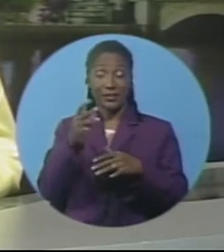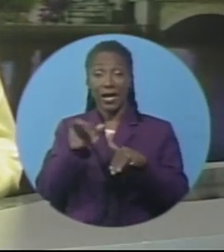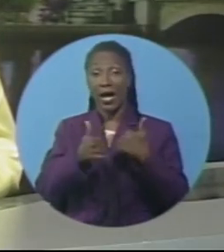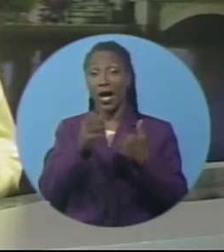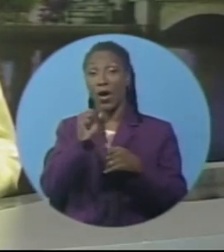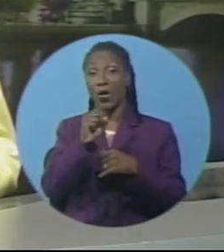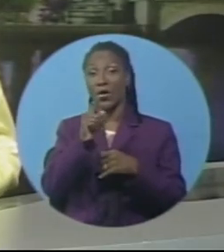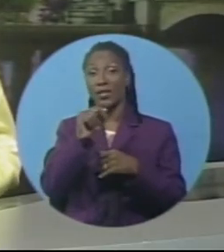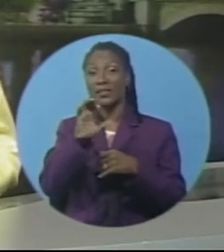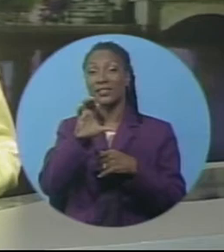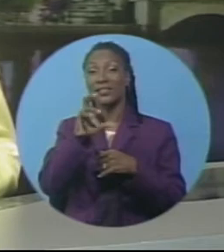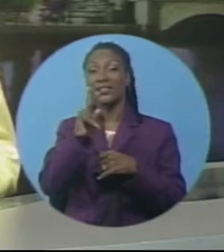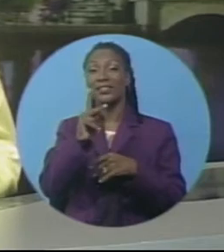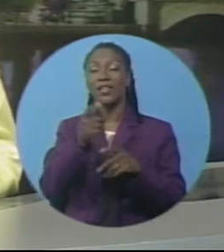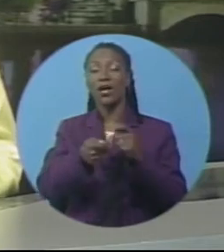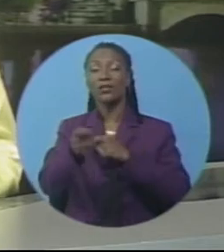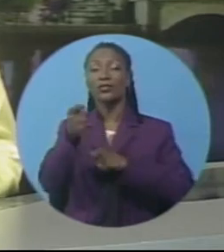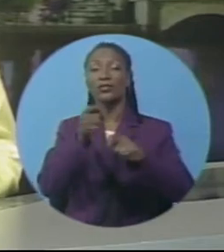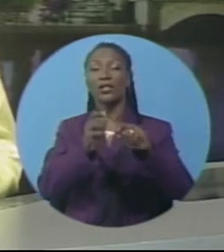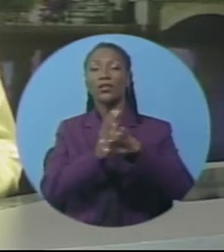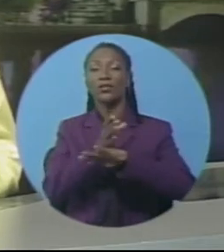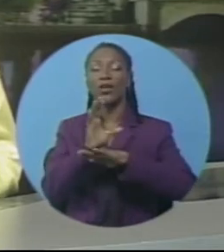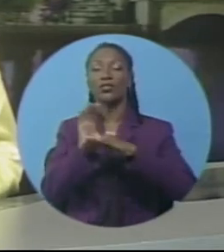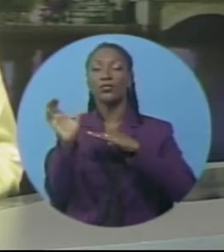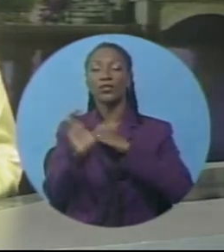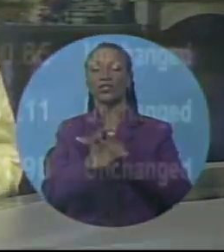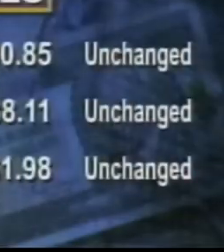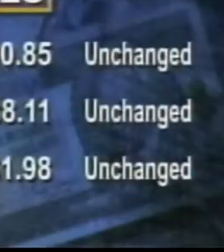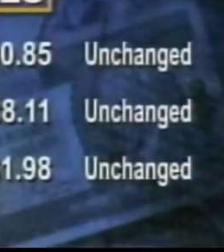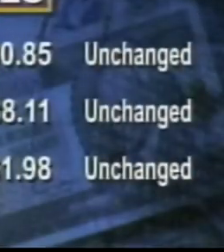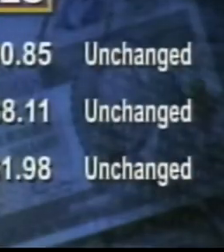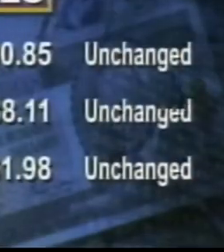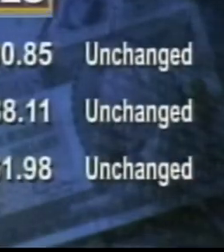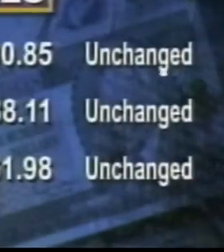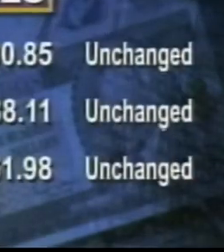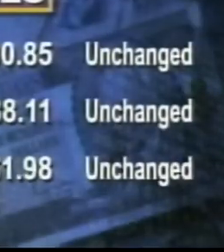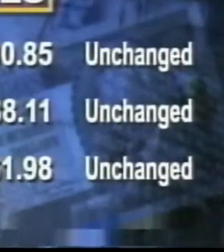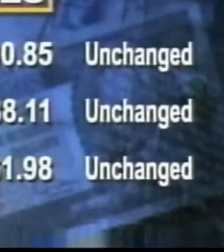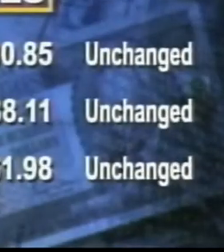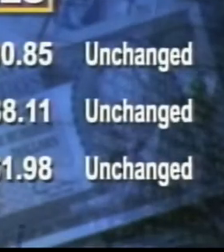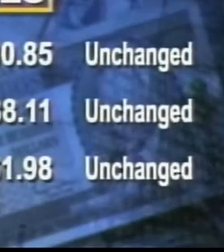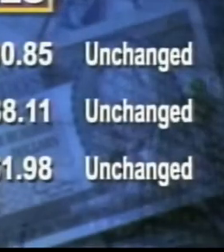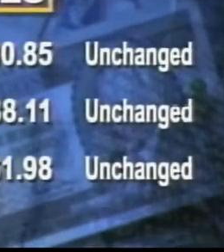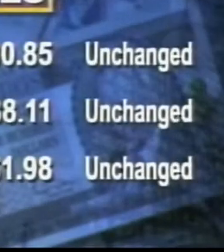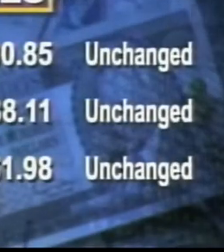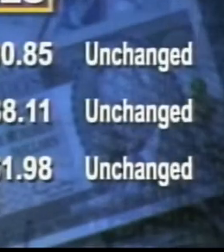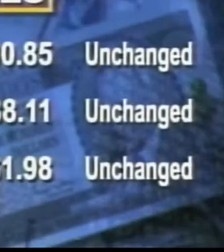stocks traded on selected exchanges across the region.